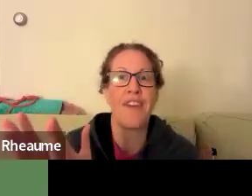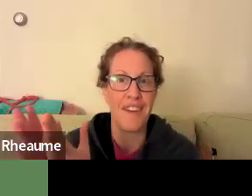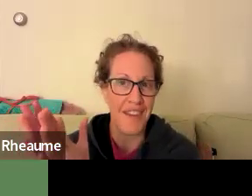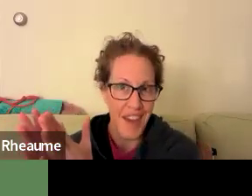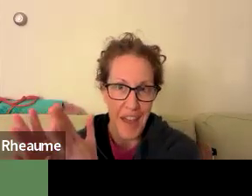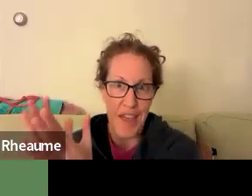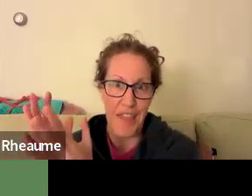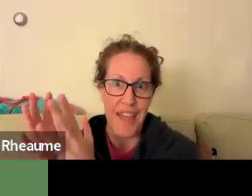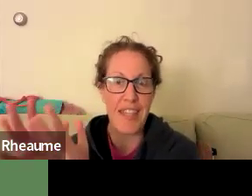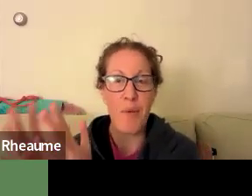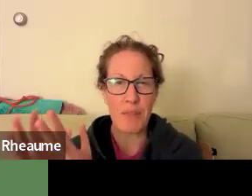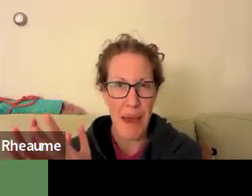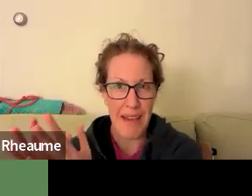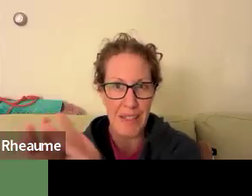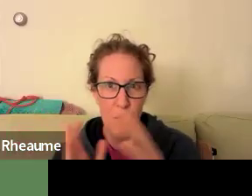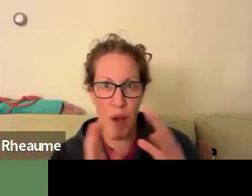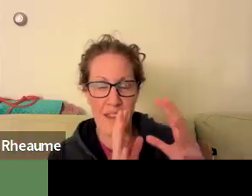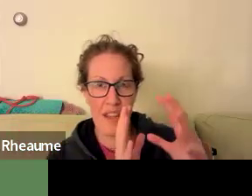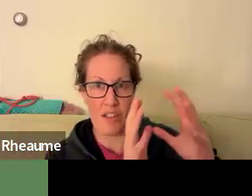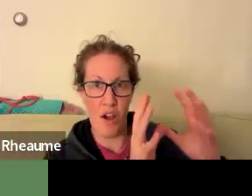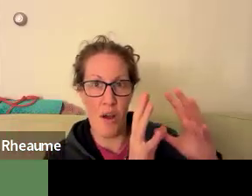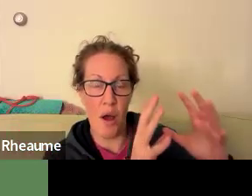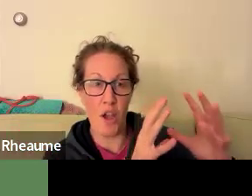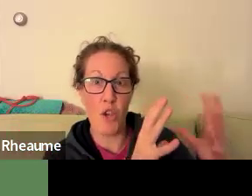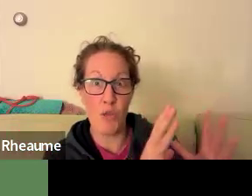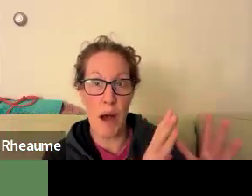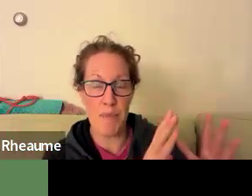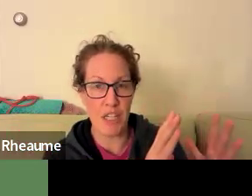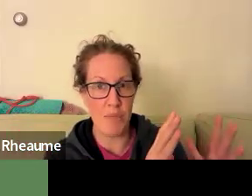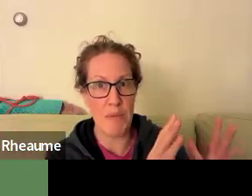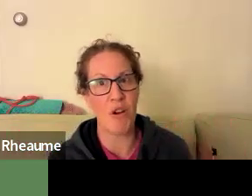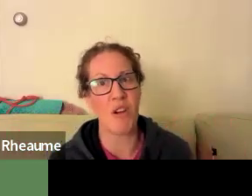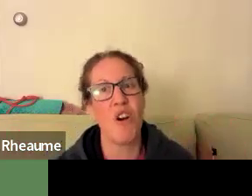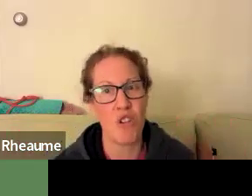single thing that they said was best, when there's a